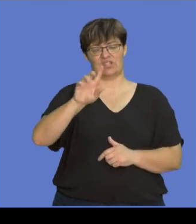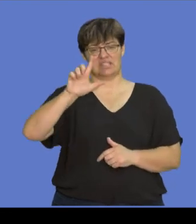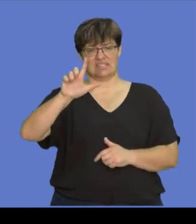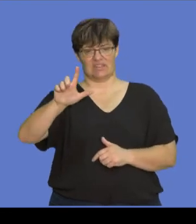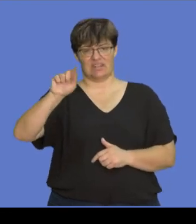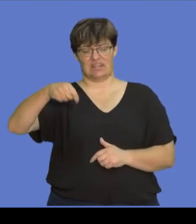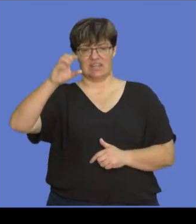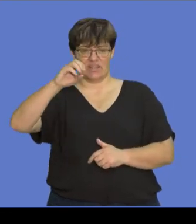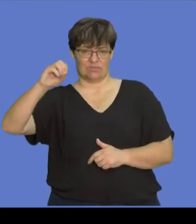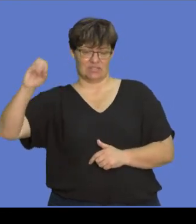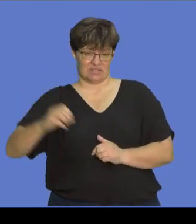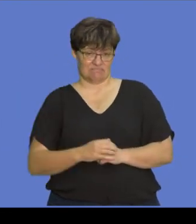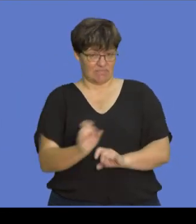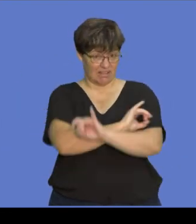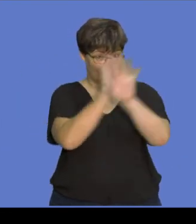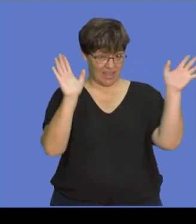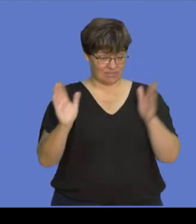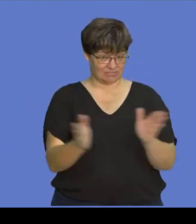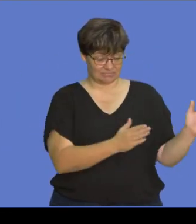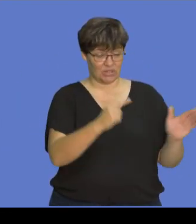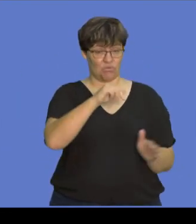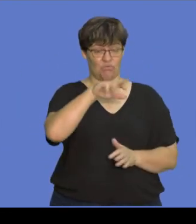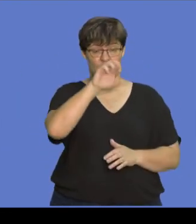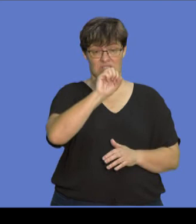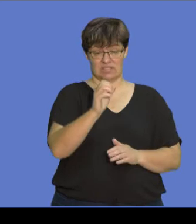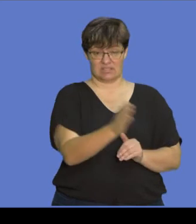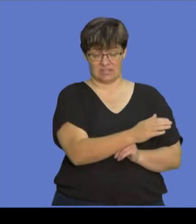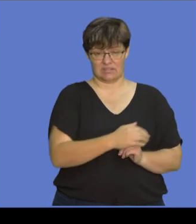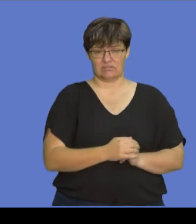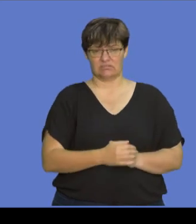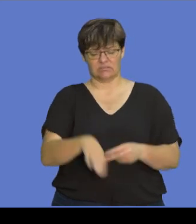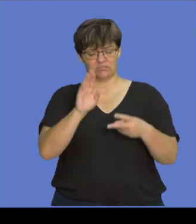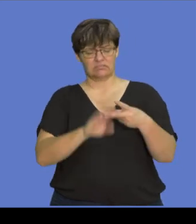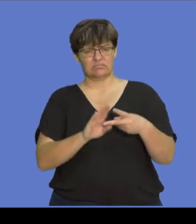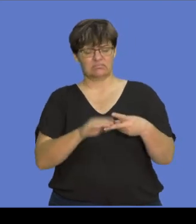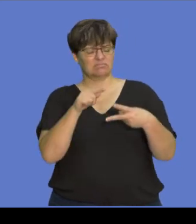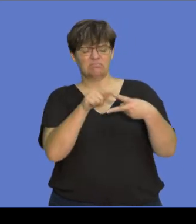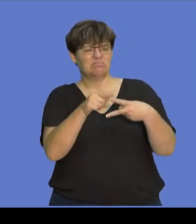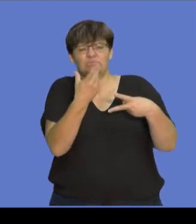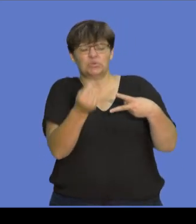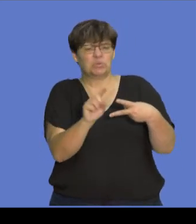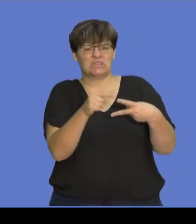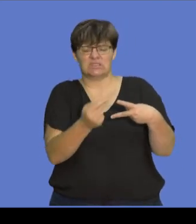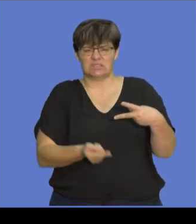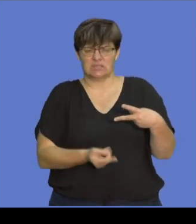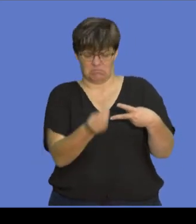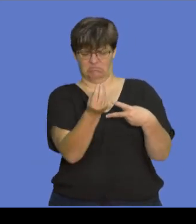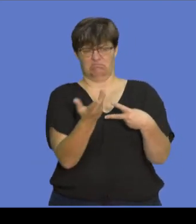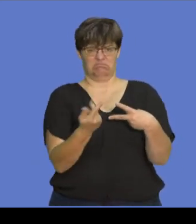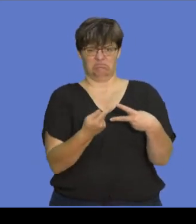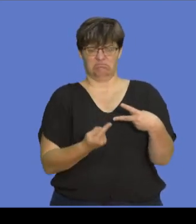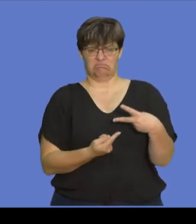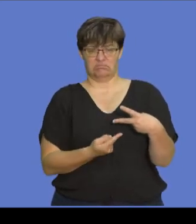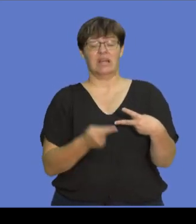747,000. Clear? That's your gross profit. Okay, what do we do with the gross profit now? Very interesting. We take our